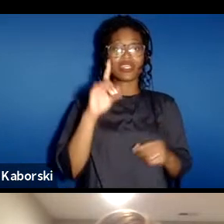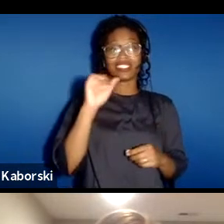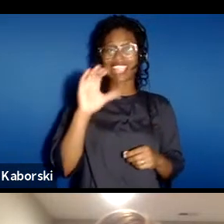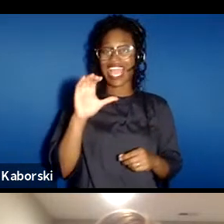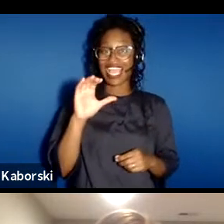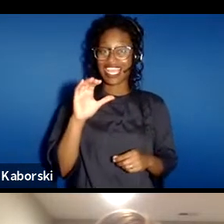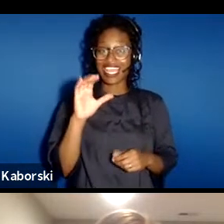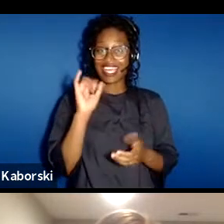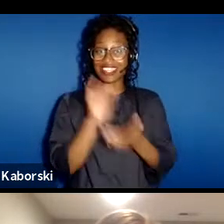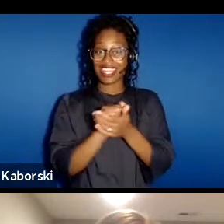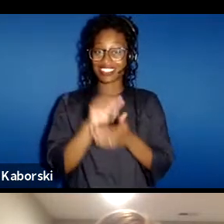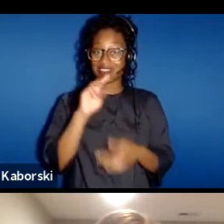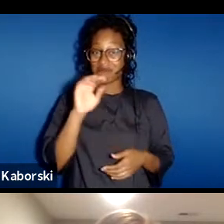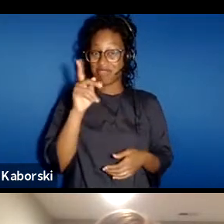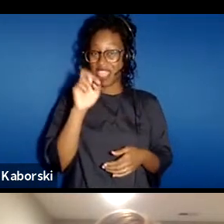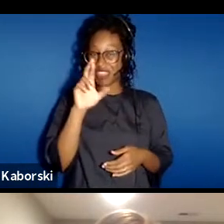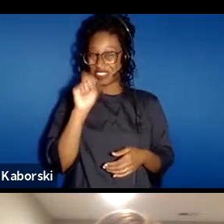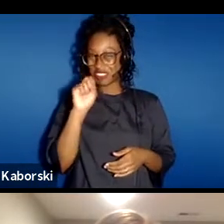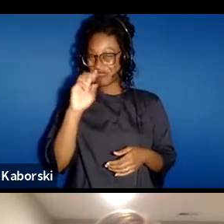Market coming up.